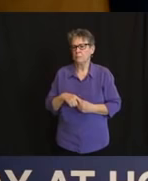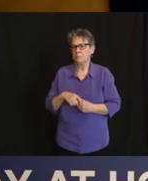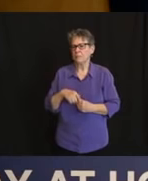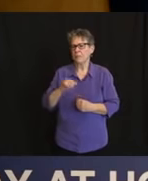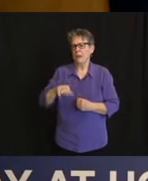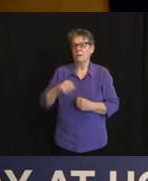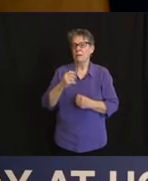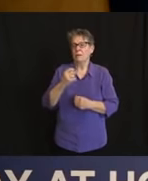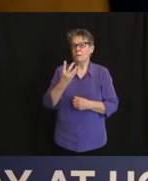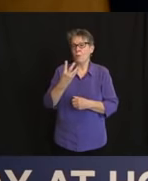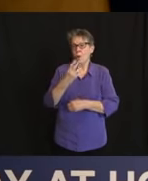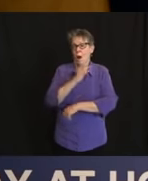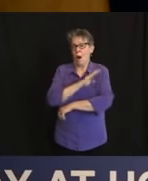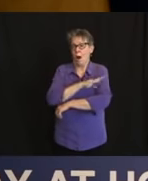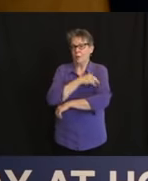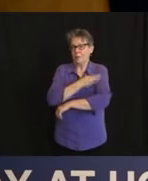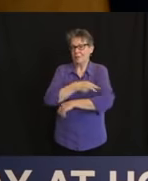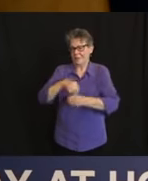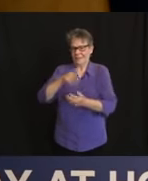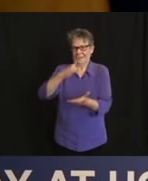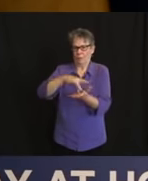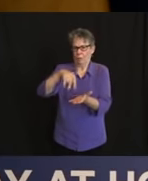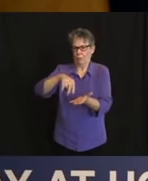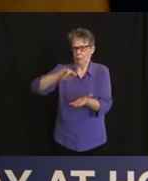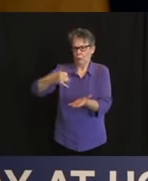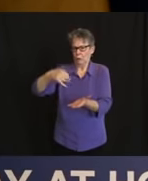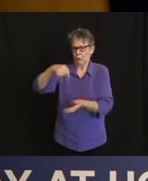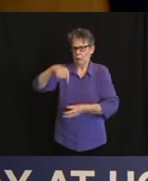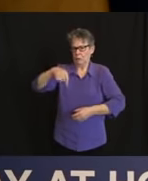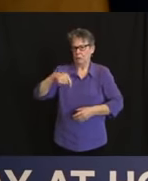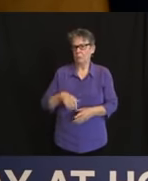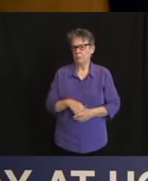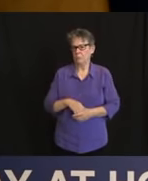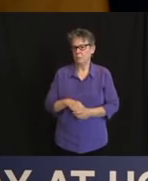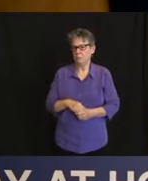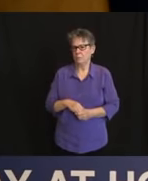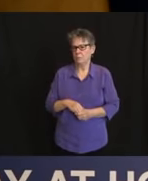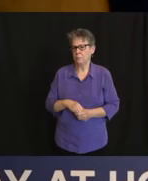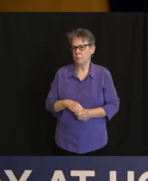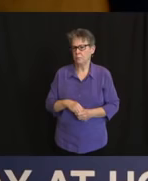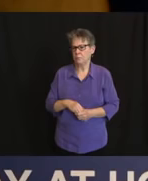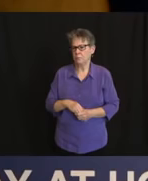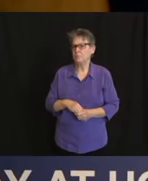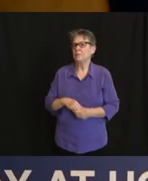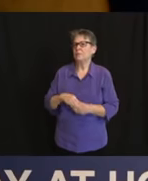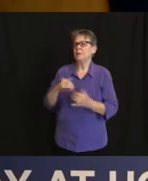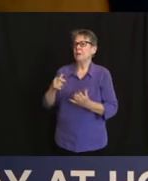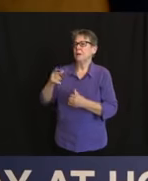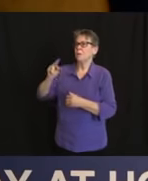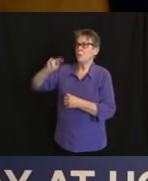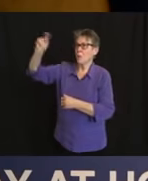asked yesterday about the map. What do our regions, what do they entail? The northern region